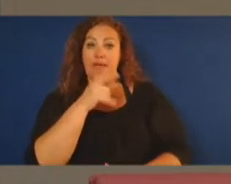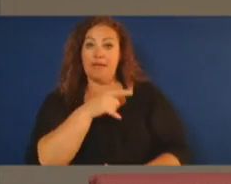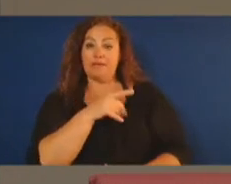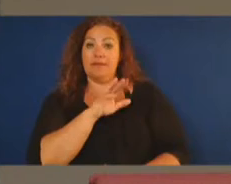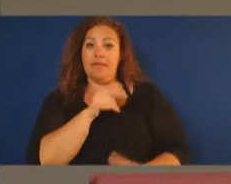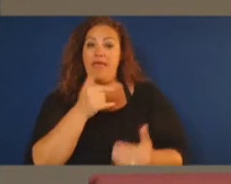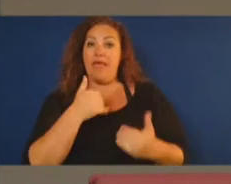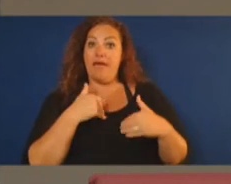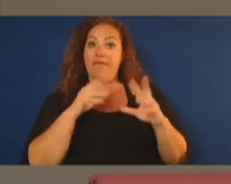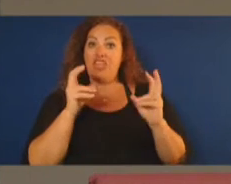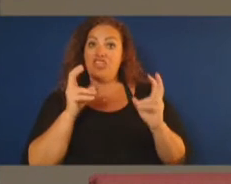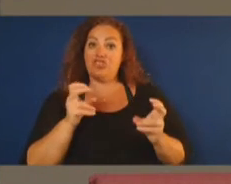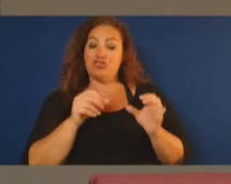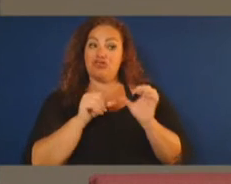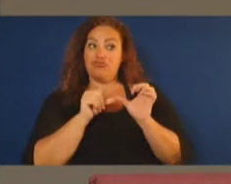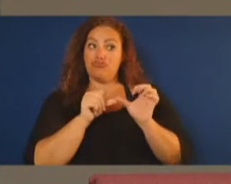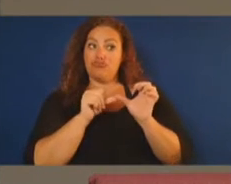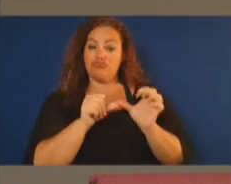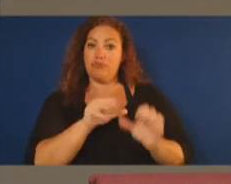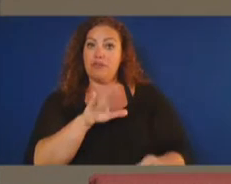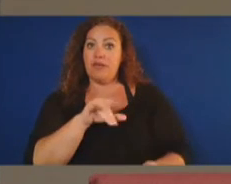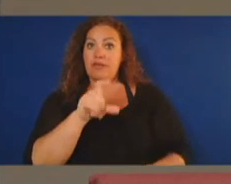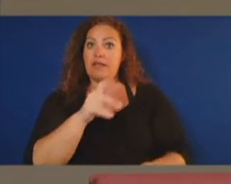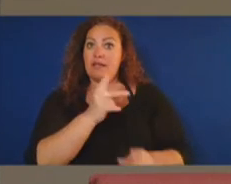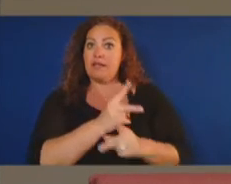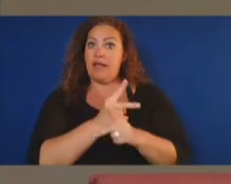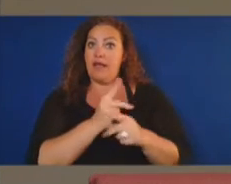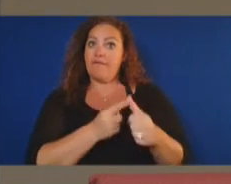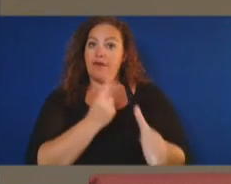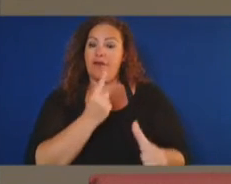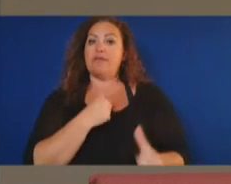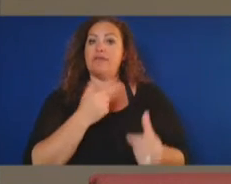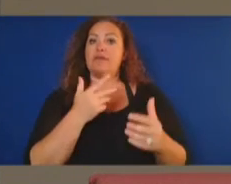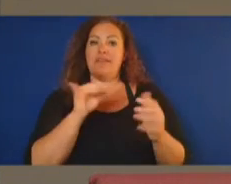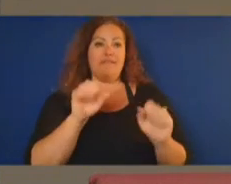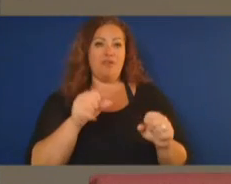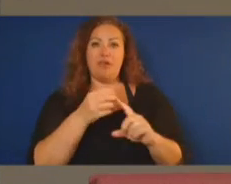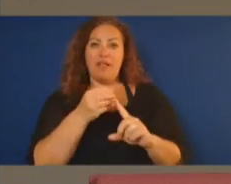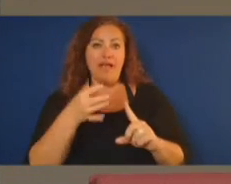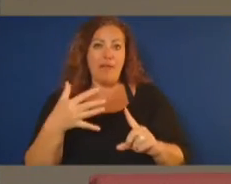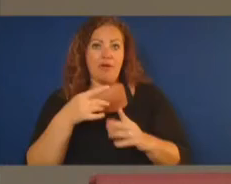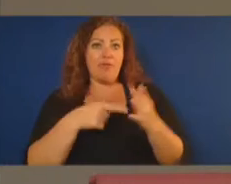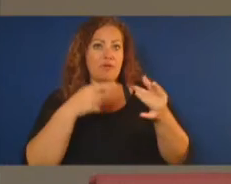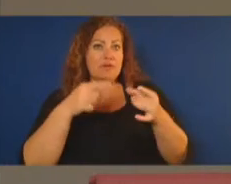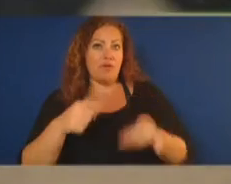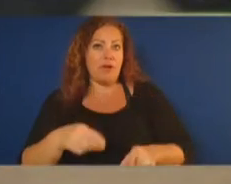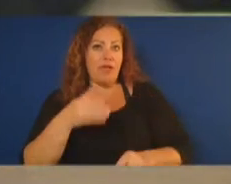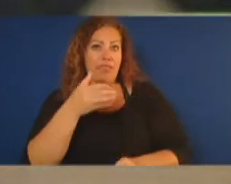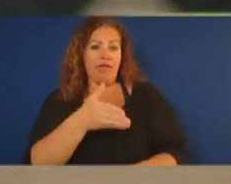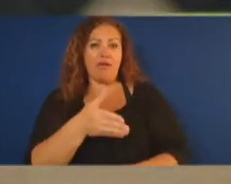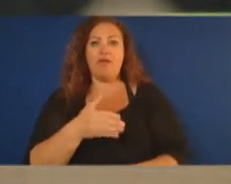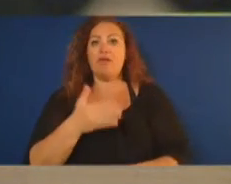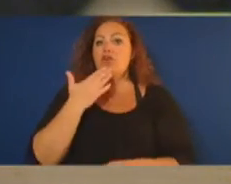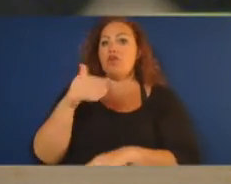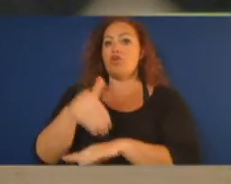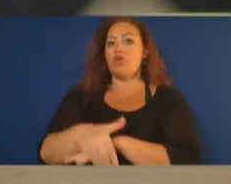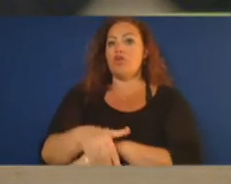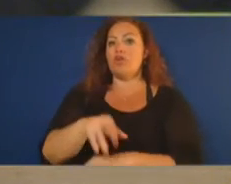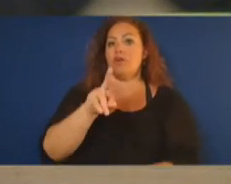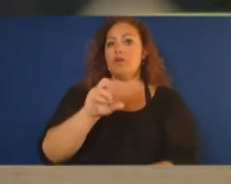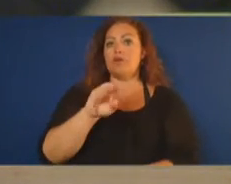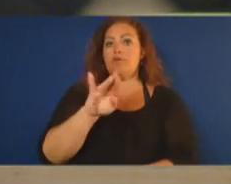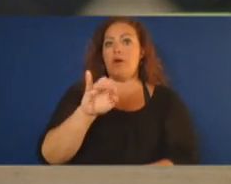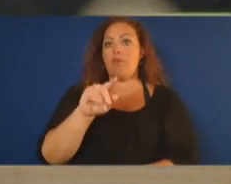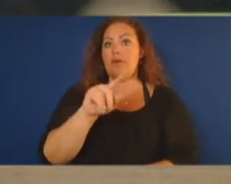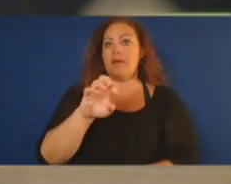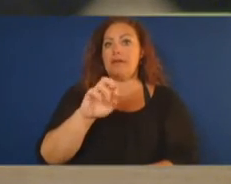issues need to be addressed so I wanted to if you could elaborate on what's going on over there say uh good evening I'm Robbie zinc I'm with uh I'm the